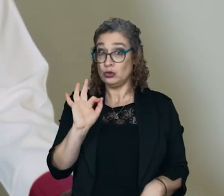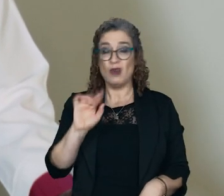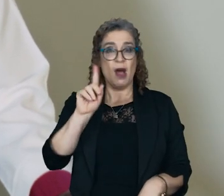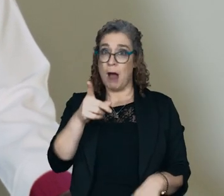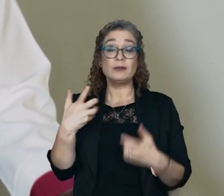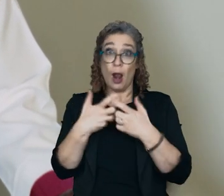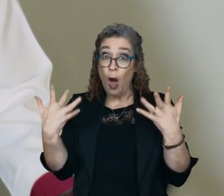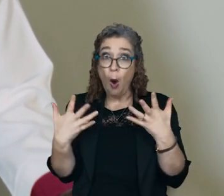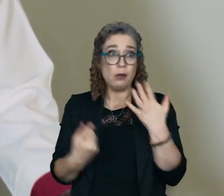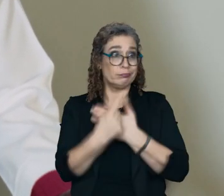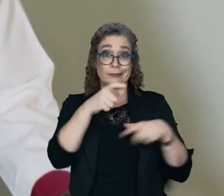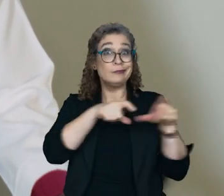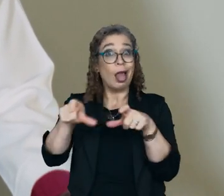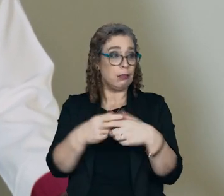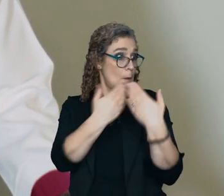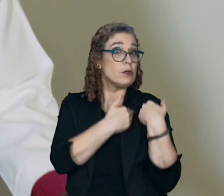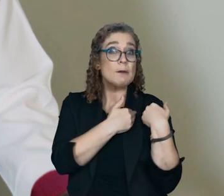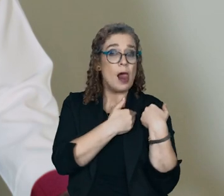of public responsibility.